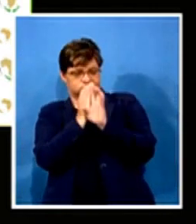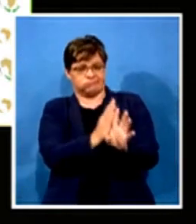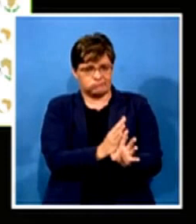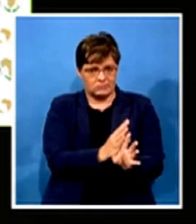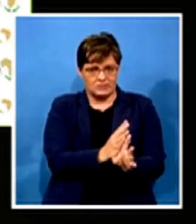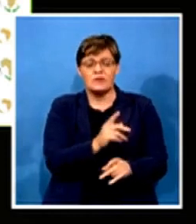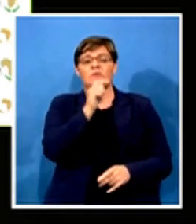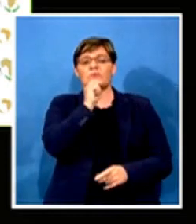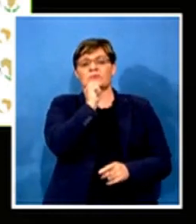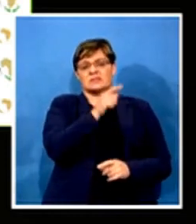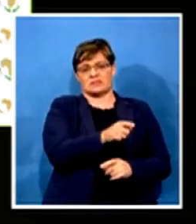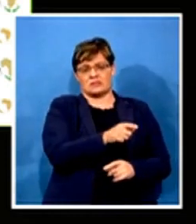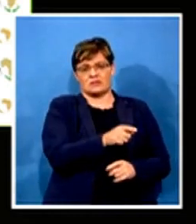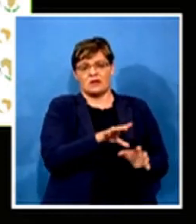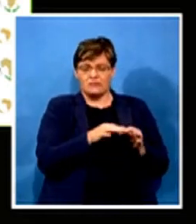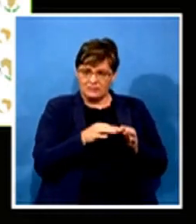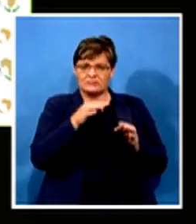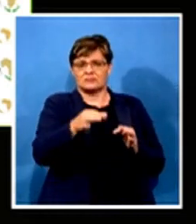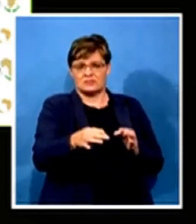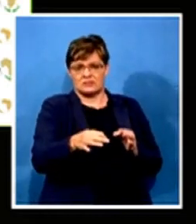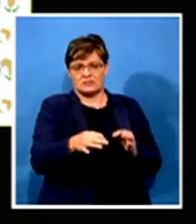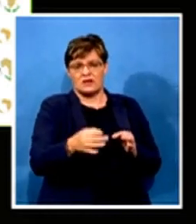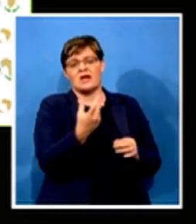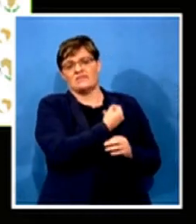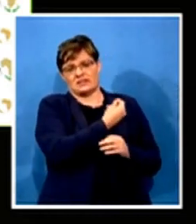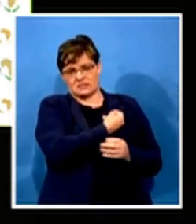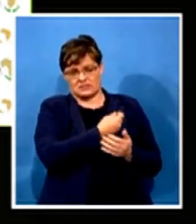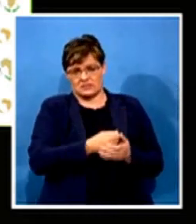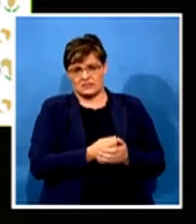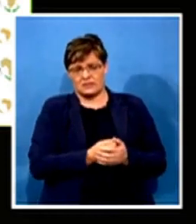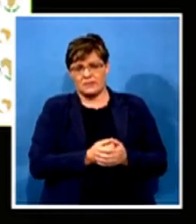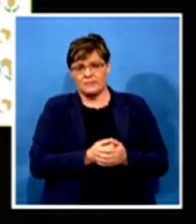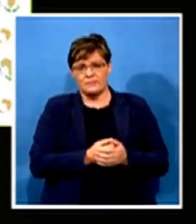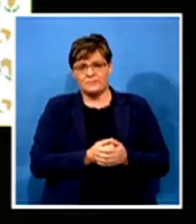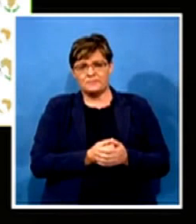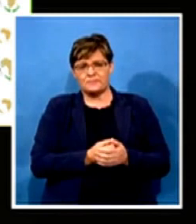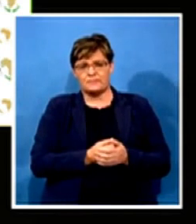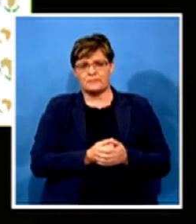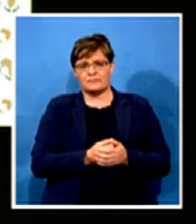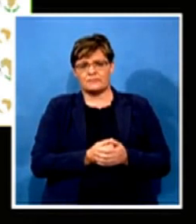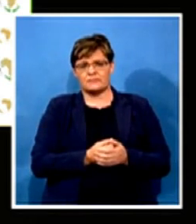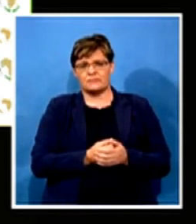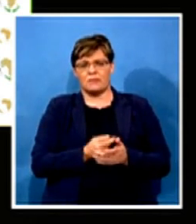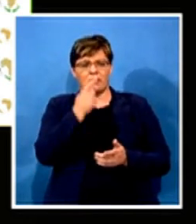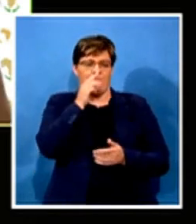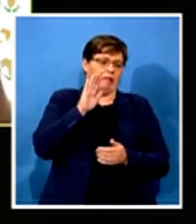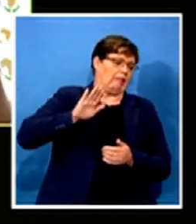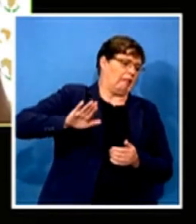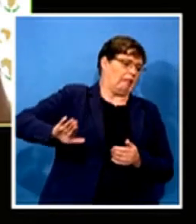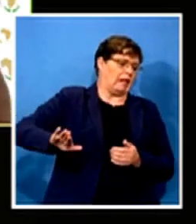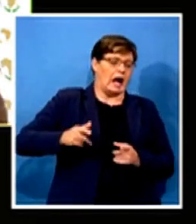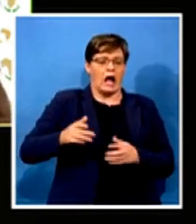extending your vaccination. So the point is that we should not really shy away from any logistics concerns for now, but rather